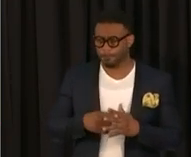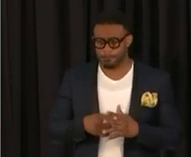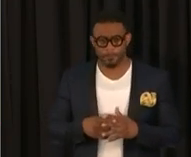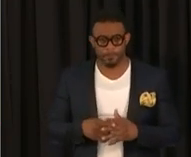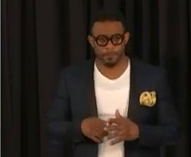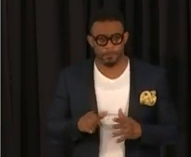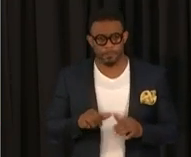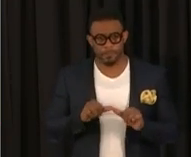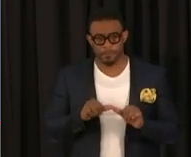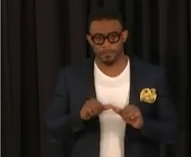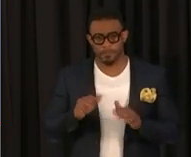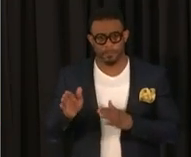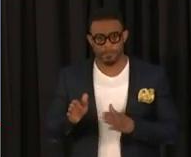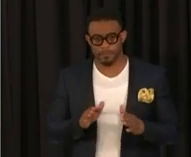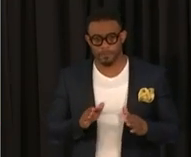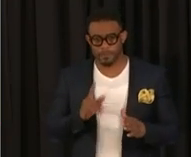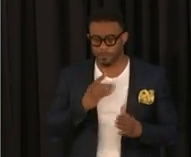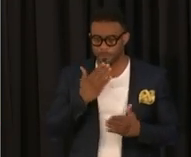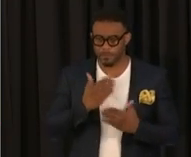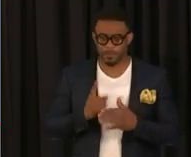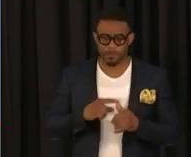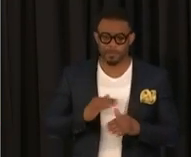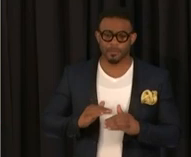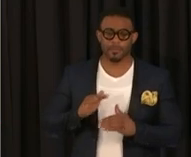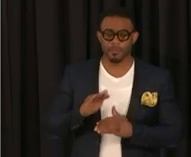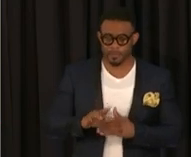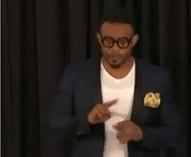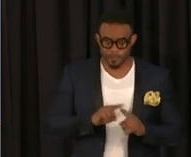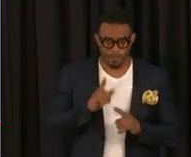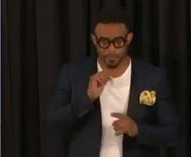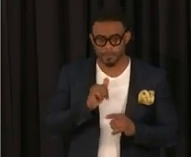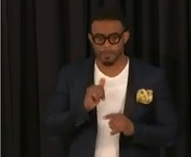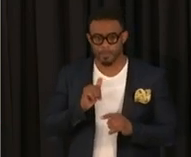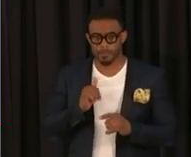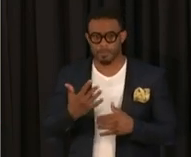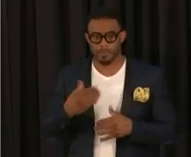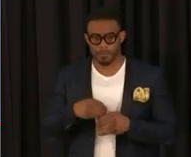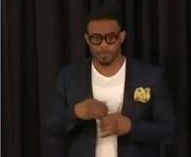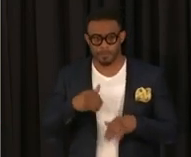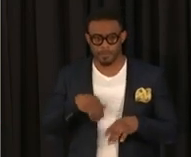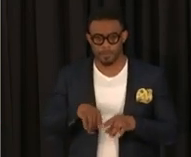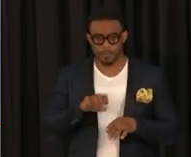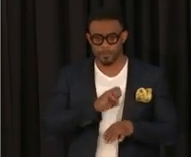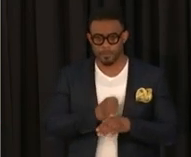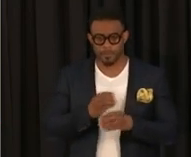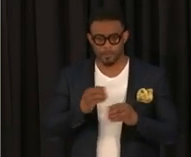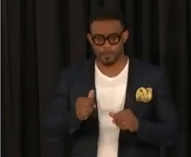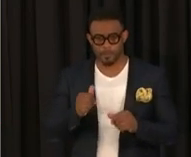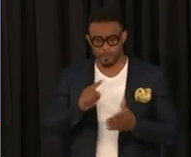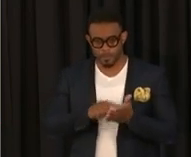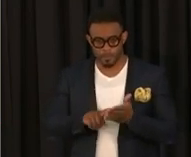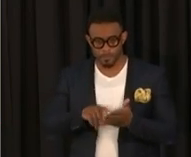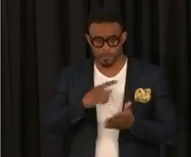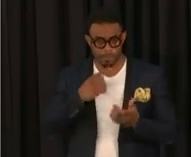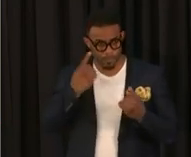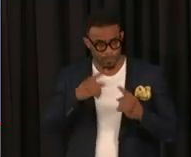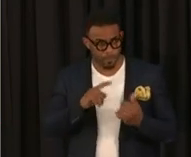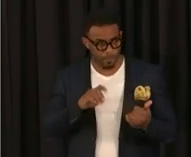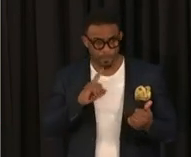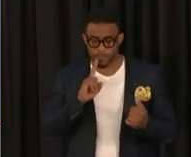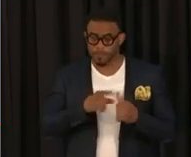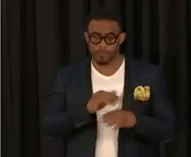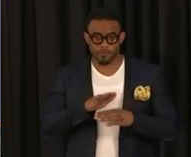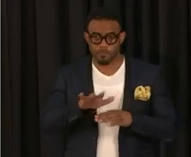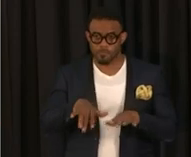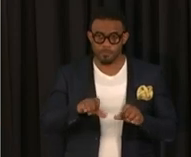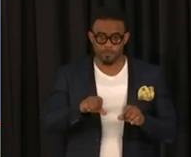you start, a sustainability plan is a good first step because that also is going to encompass doing energy efficiency audits, which I agree, Ted,